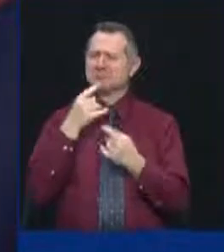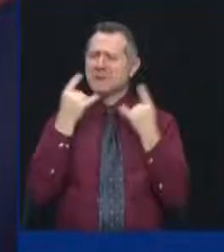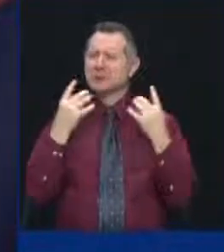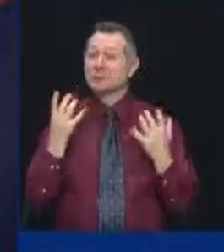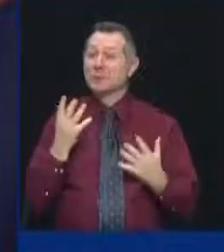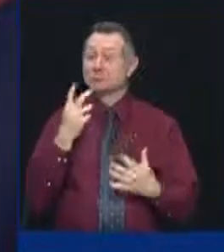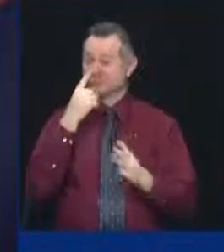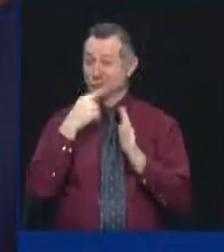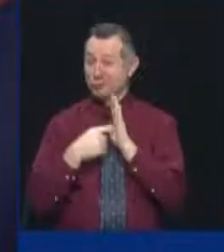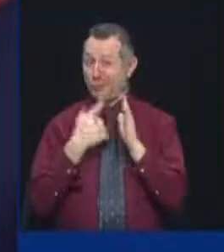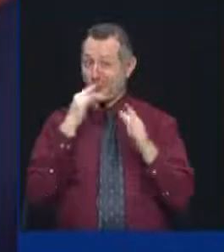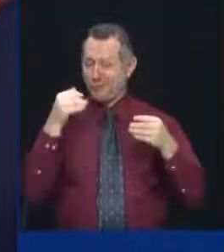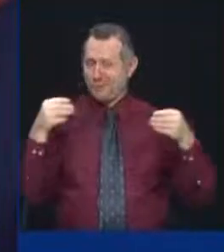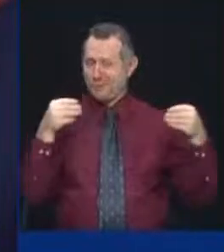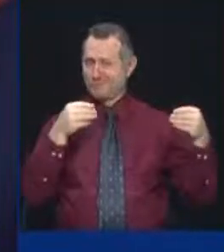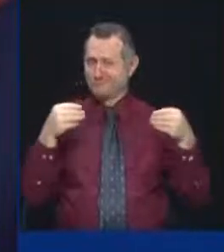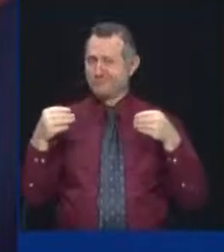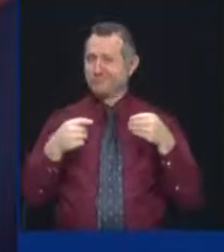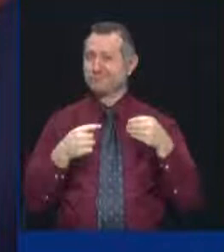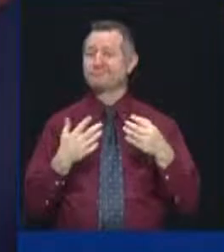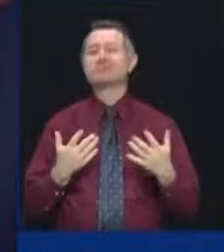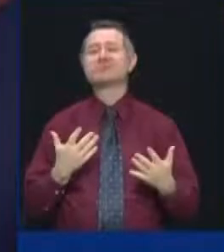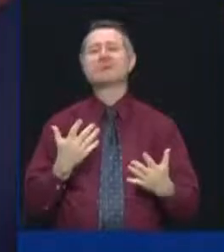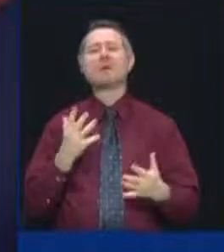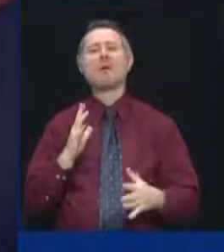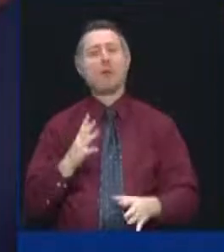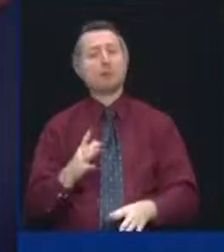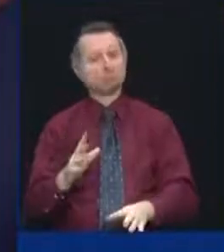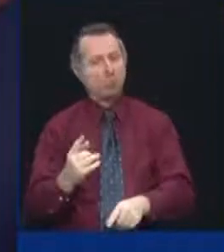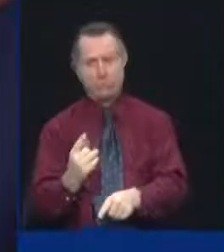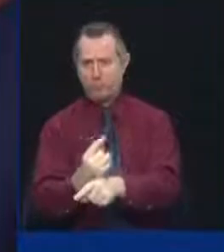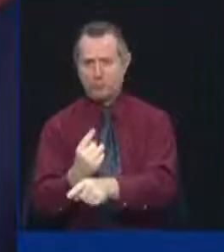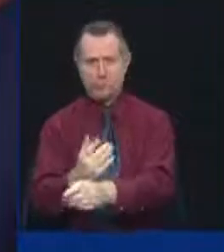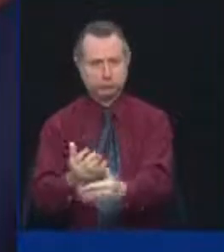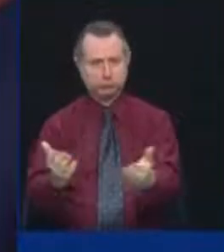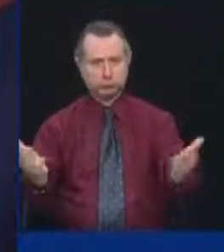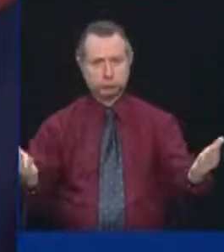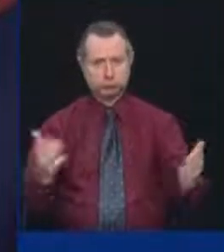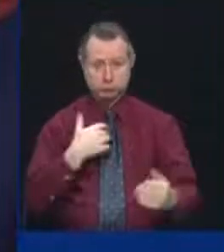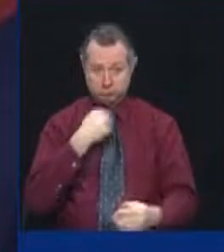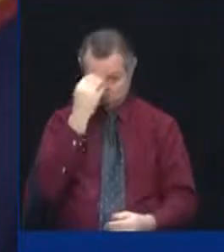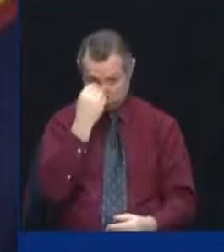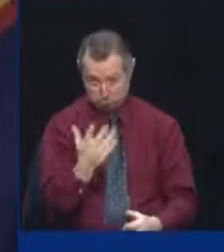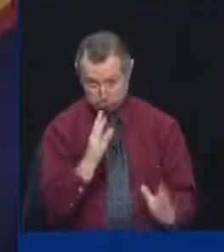Talk about an appropriate mask for the day. Tell the truth.